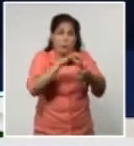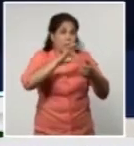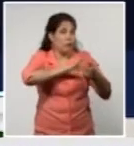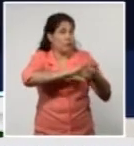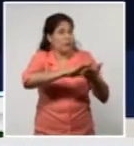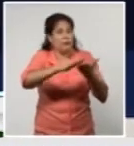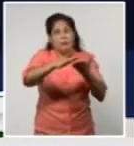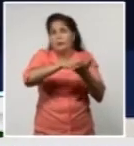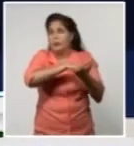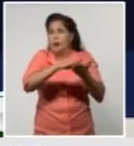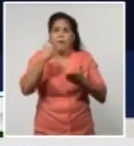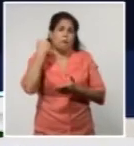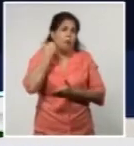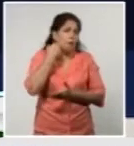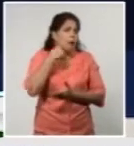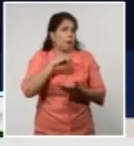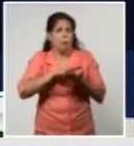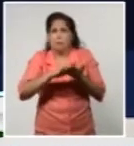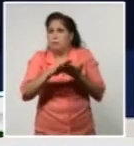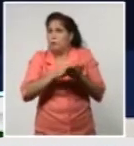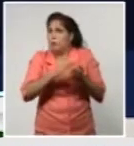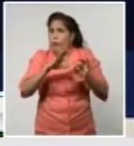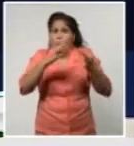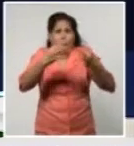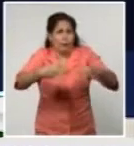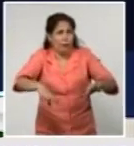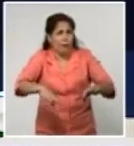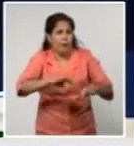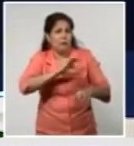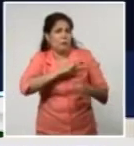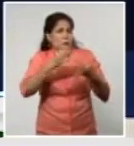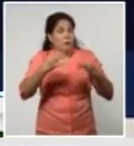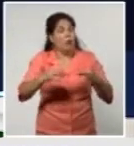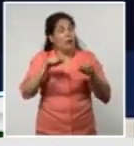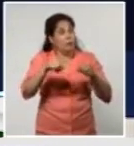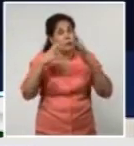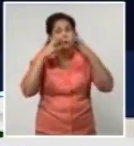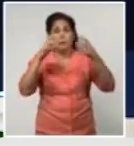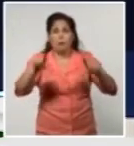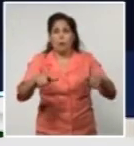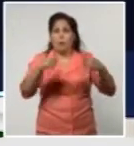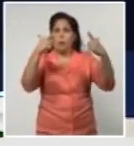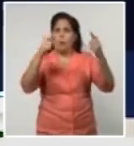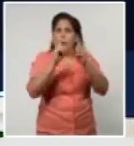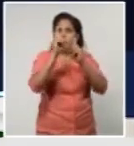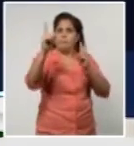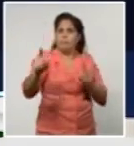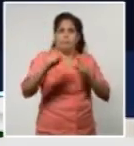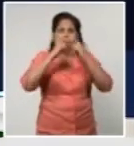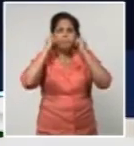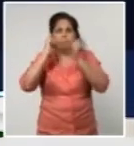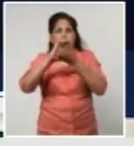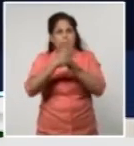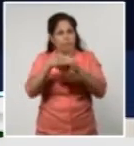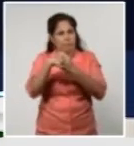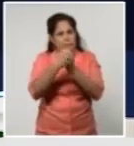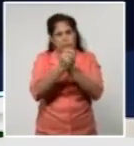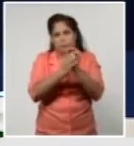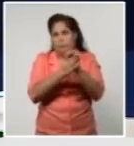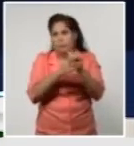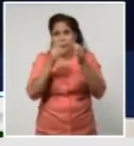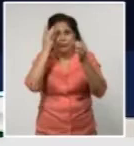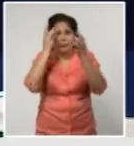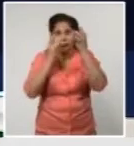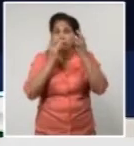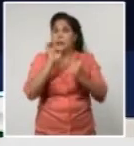53.97% in the evolution of the pandemic in Cuba, who have been asymptomatic at the moment of the diagnosis.